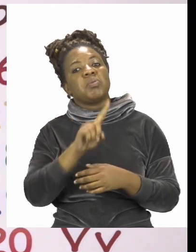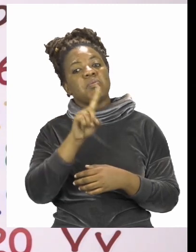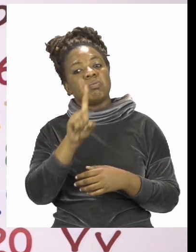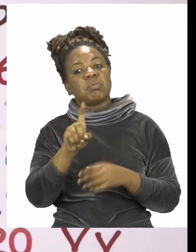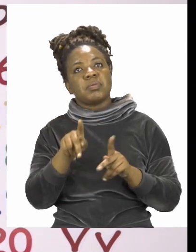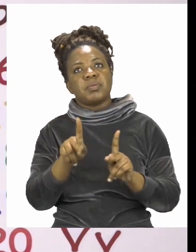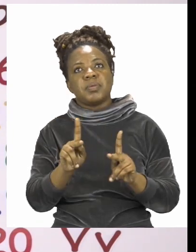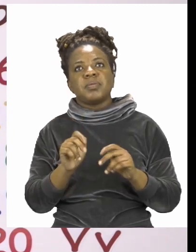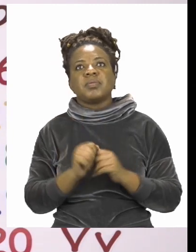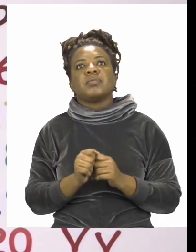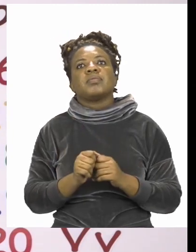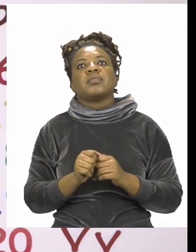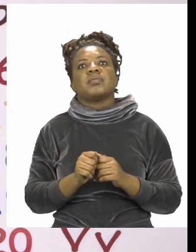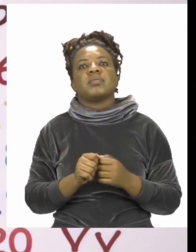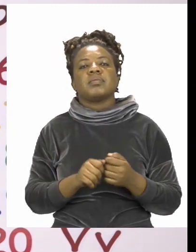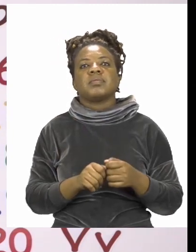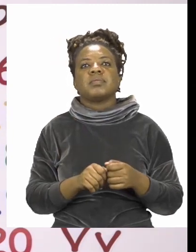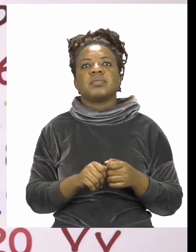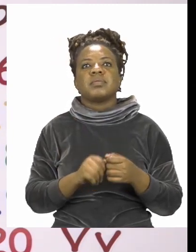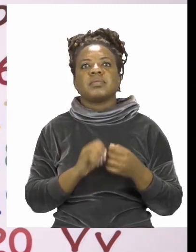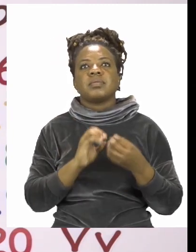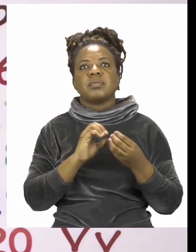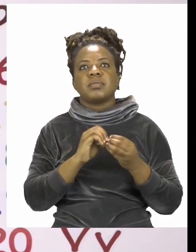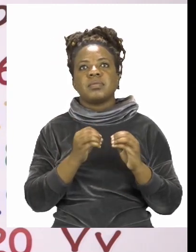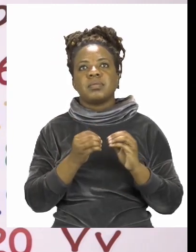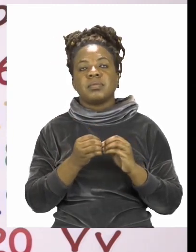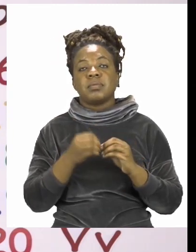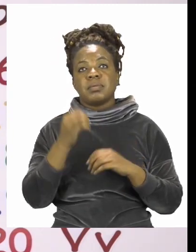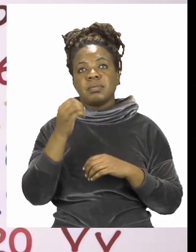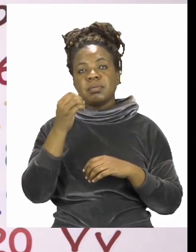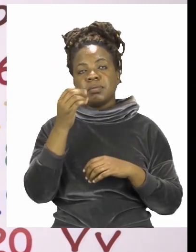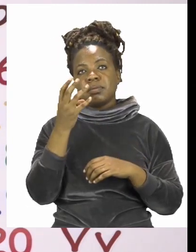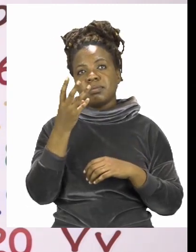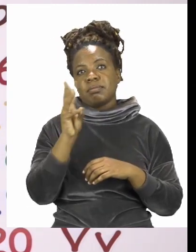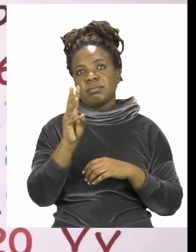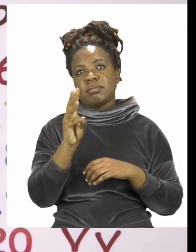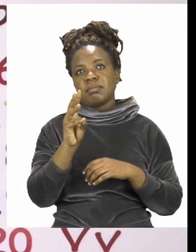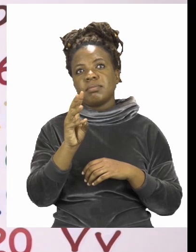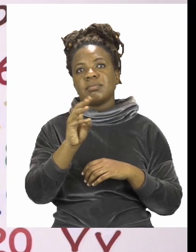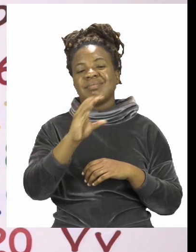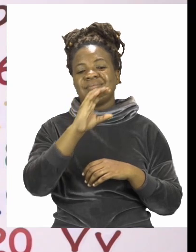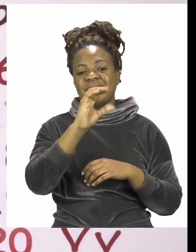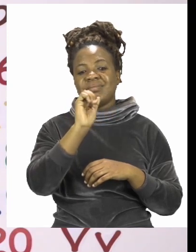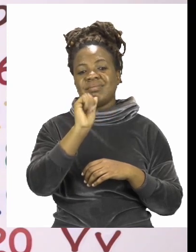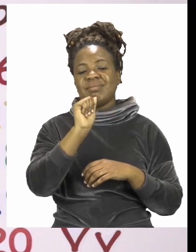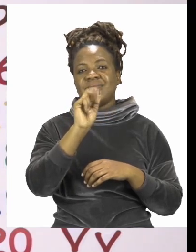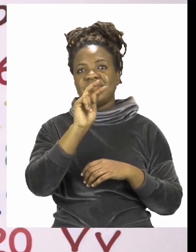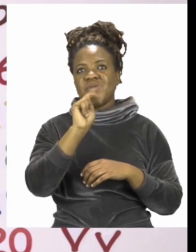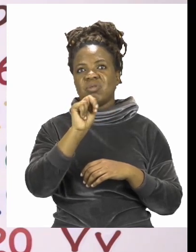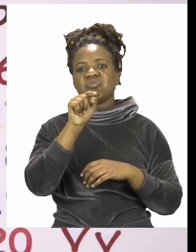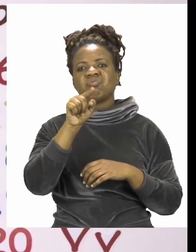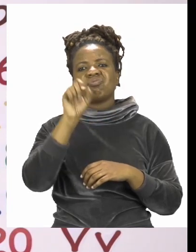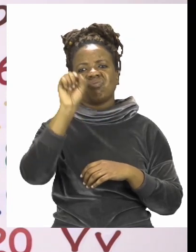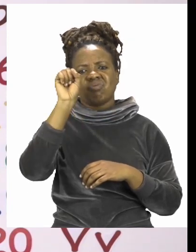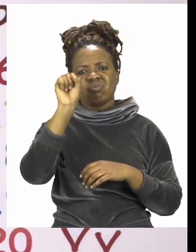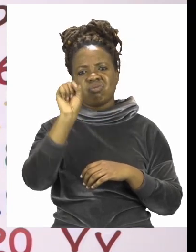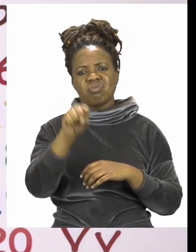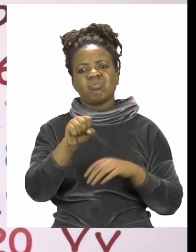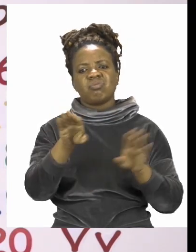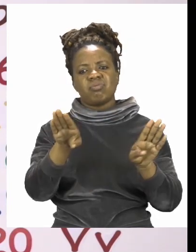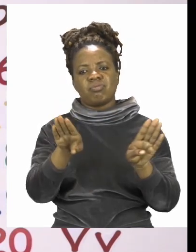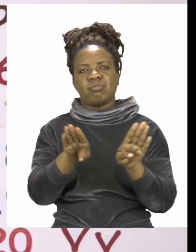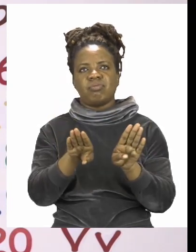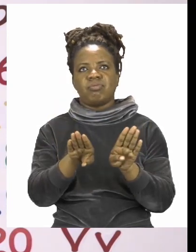can read my book. Again, we are going to use the word can because we're now showing